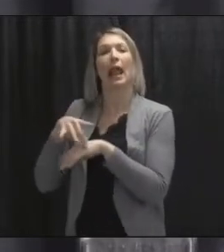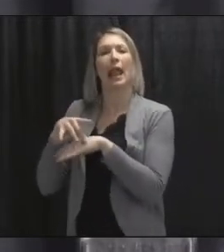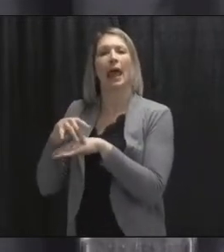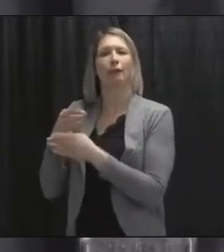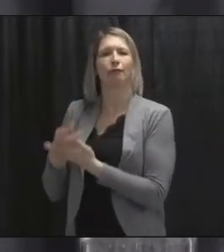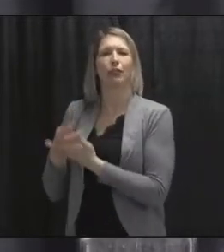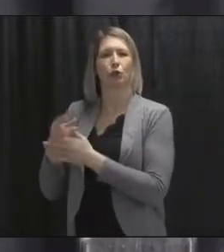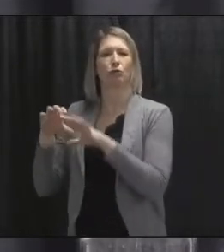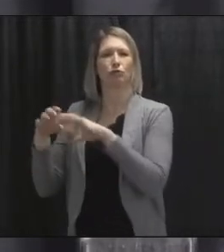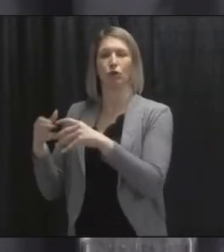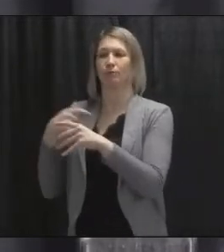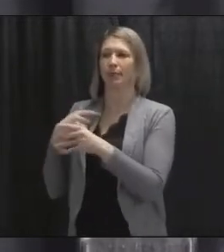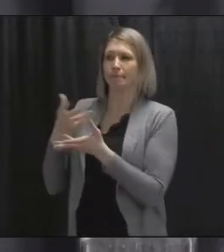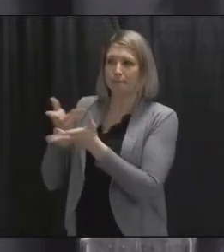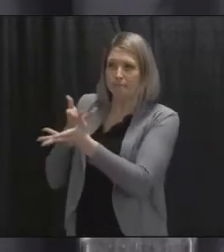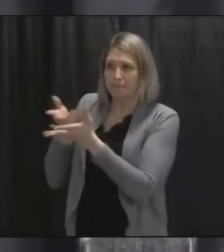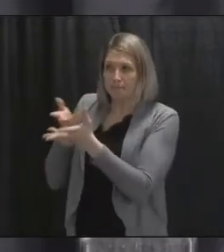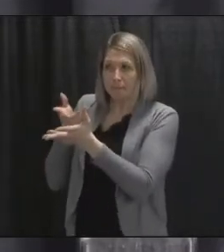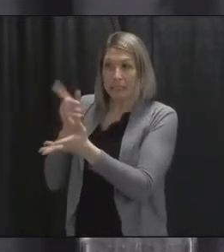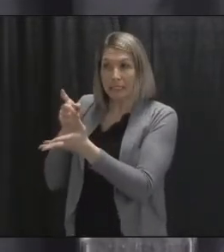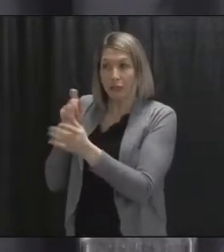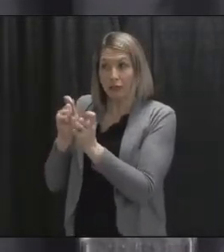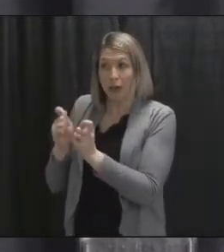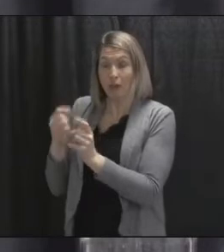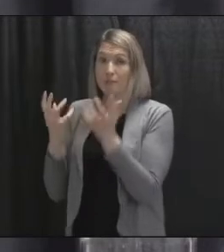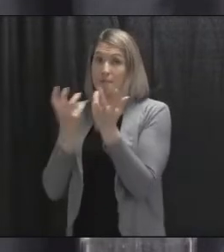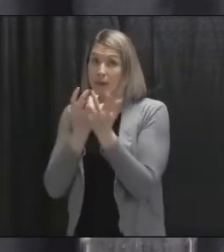about whether or not they should be lobbying to change those too.